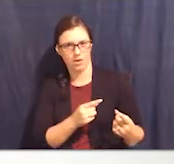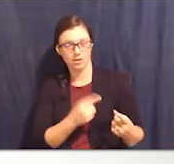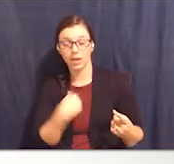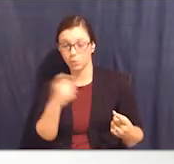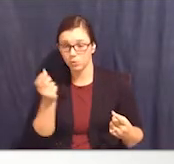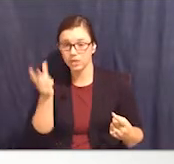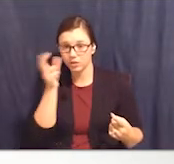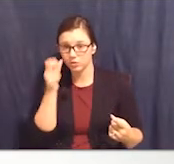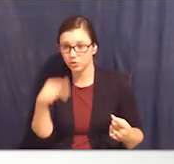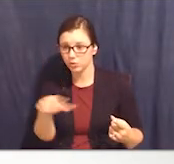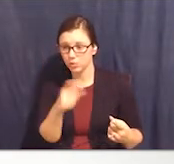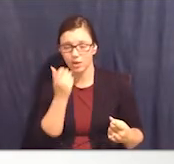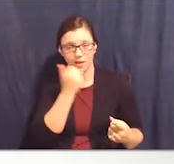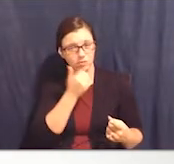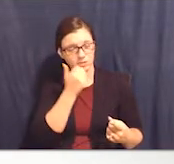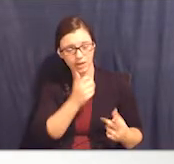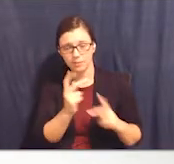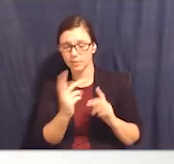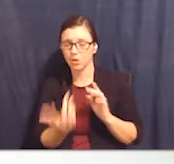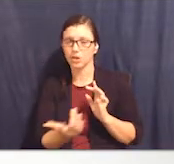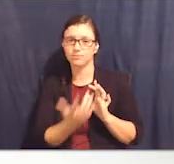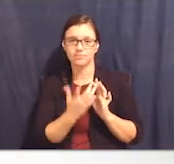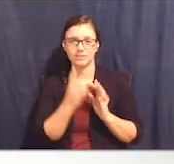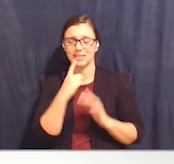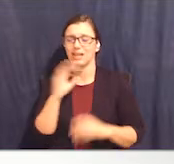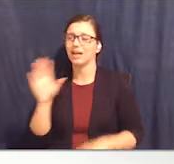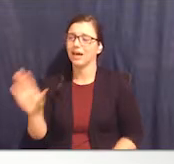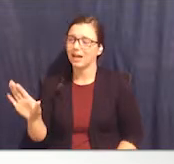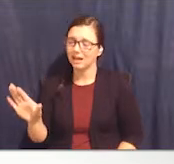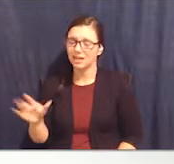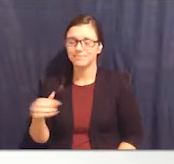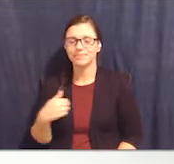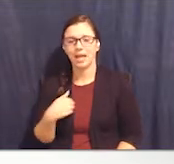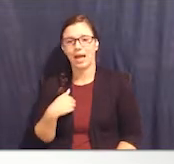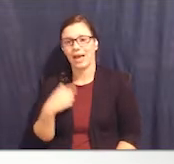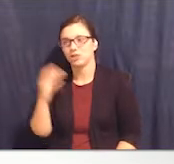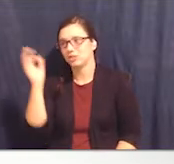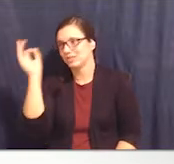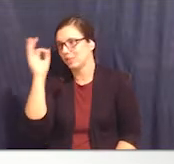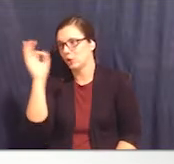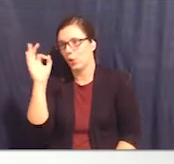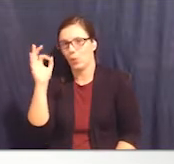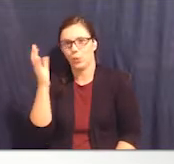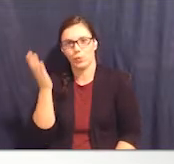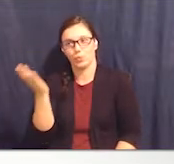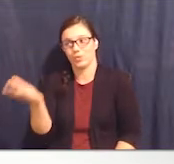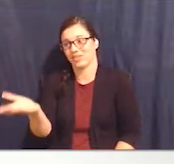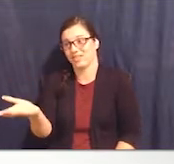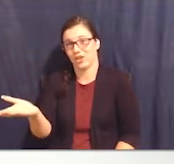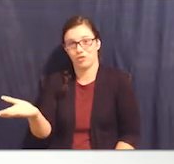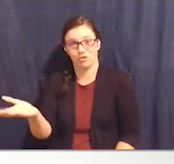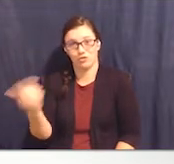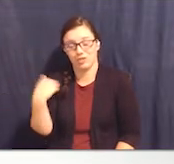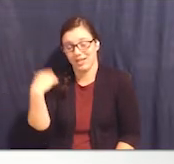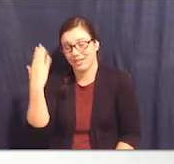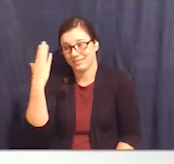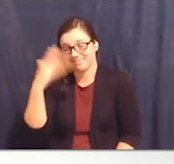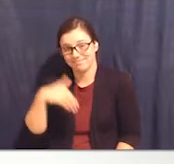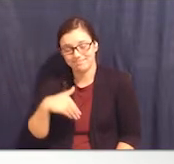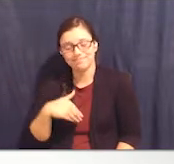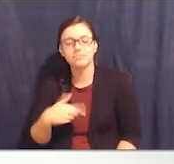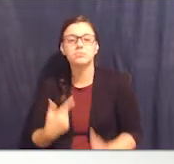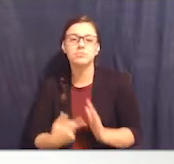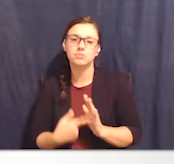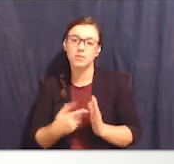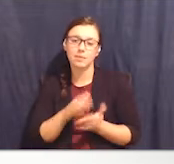for students with other disabilities. It could be a learning disability, it could be a 504 student, it could be a student with autism, it